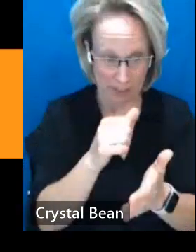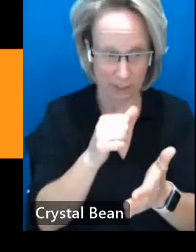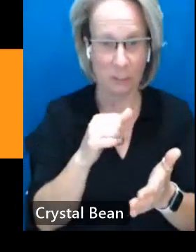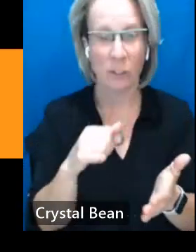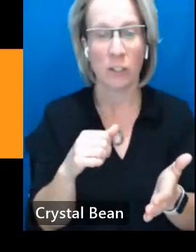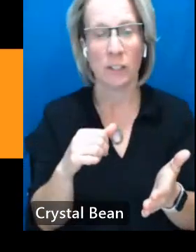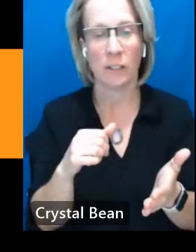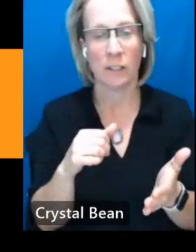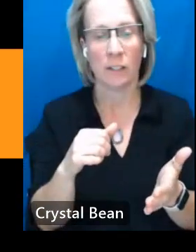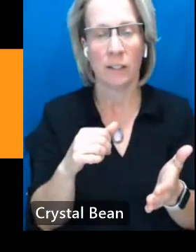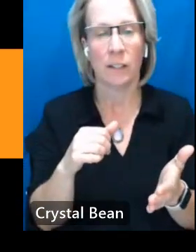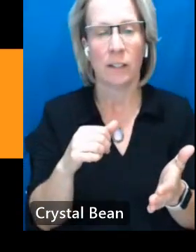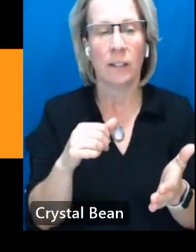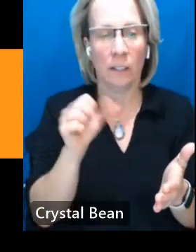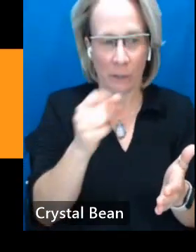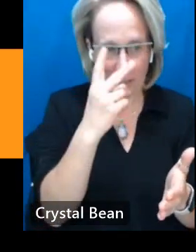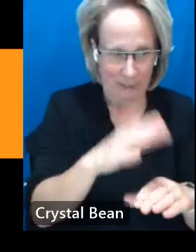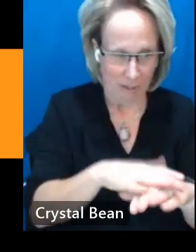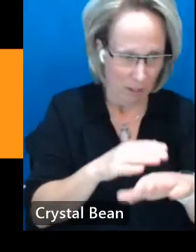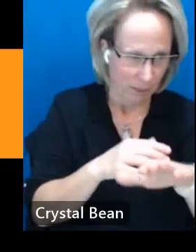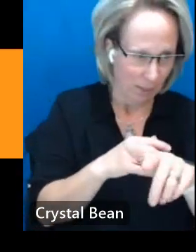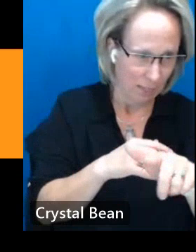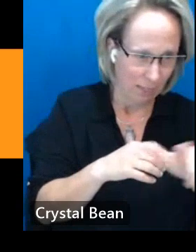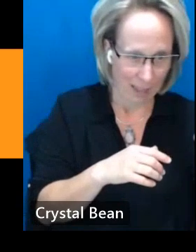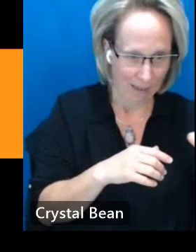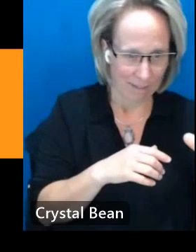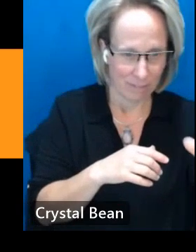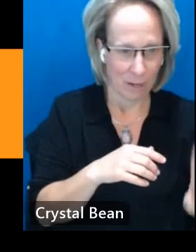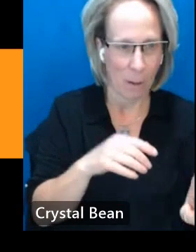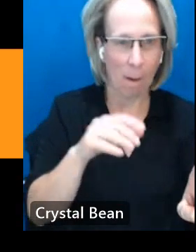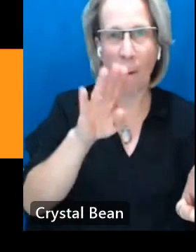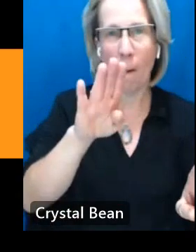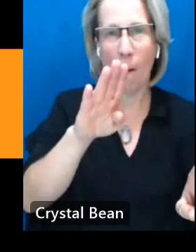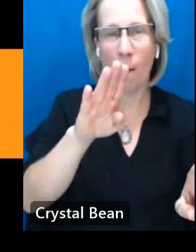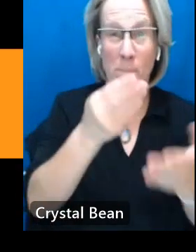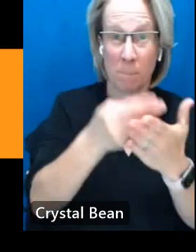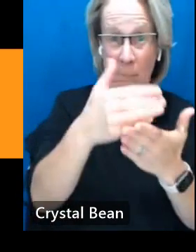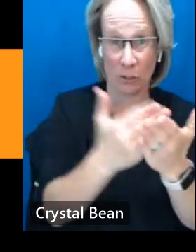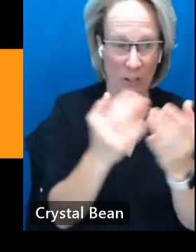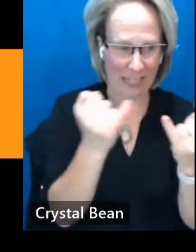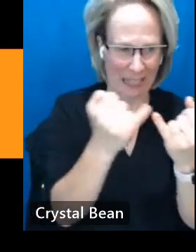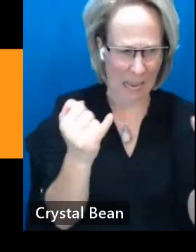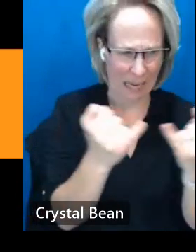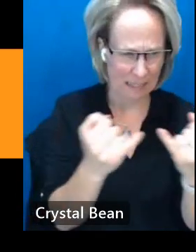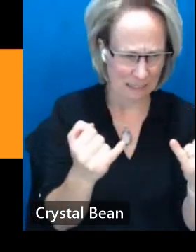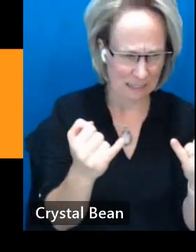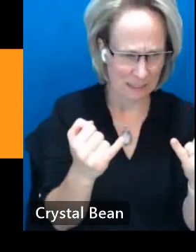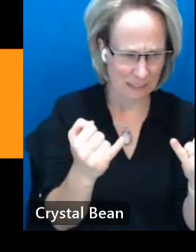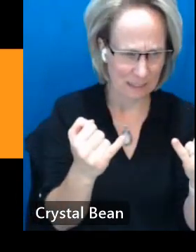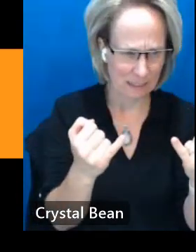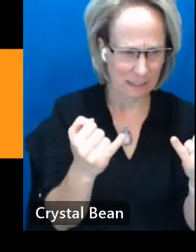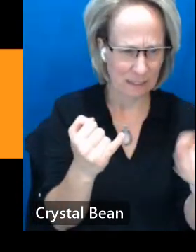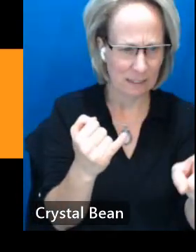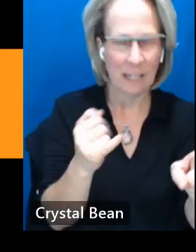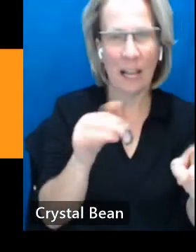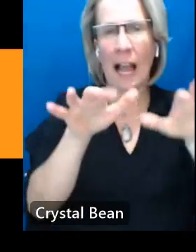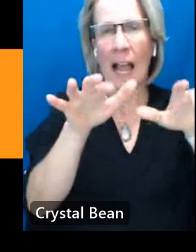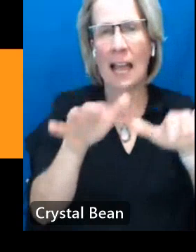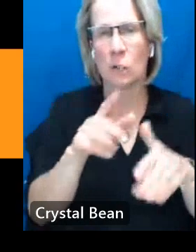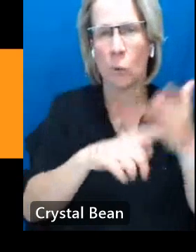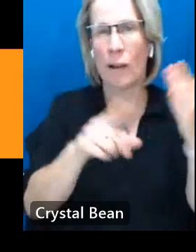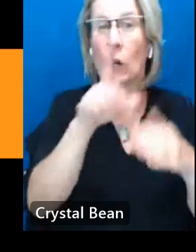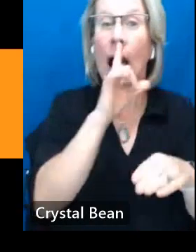see the middle one is budget lines. So you'll click on over to budget lines, and this is where you enter in what you're actually trying to do